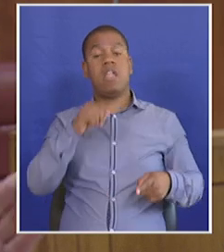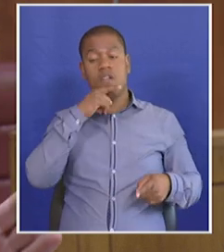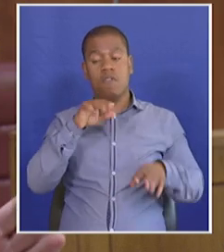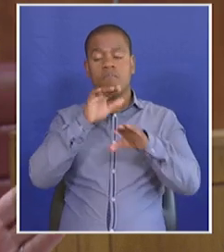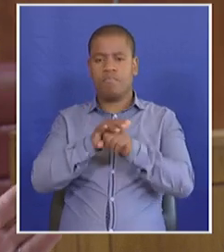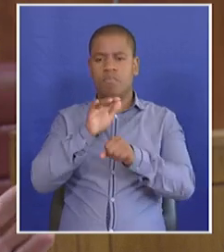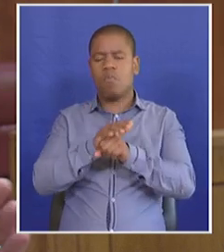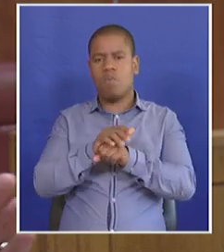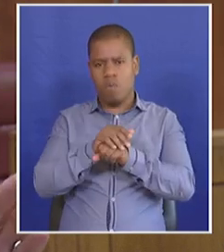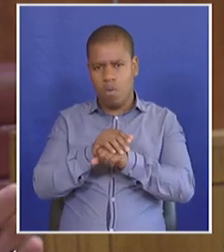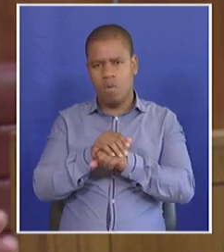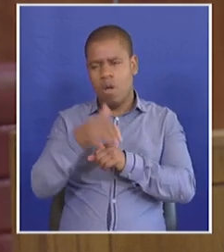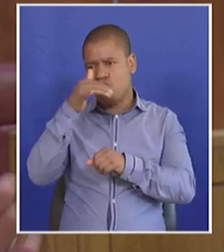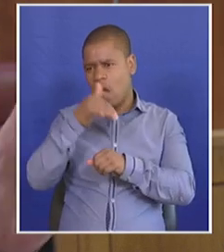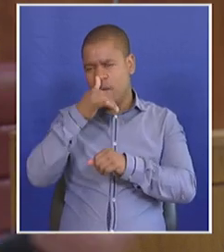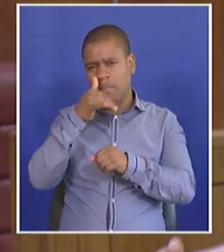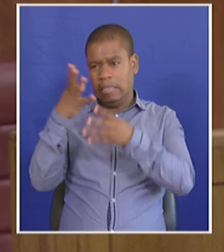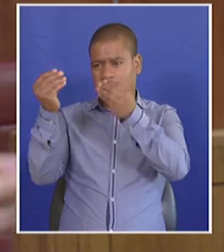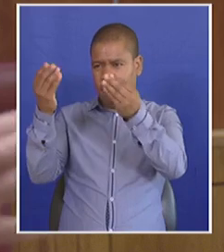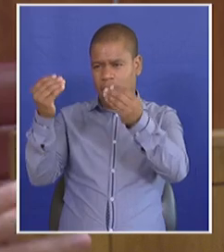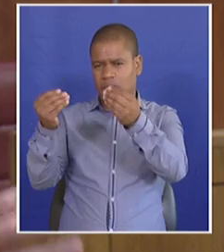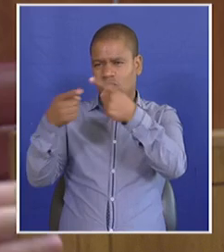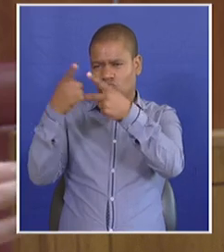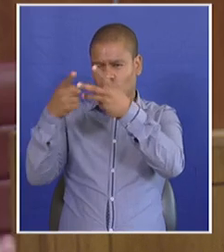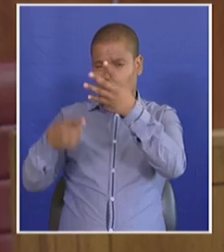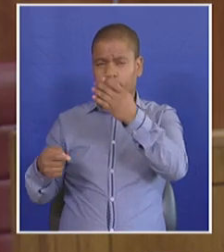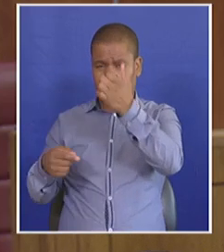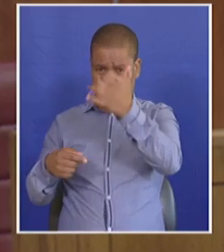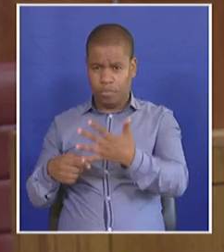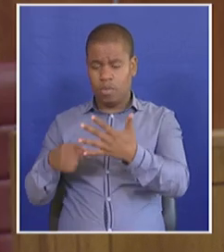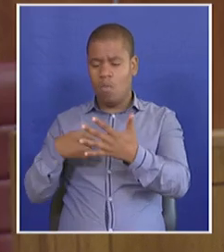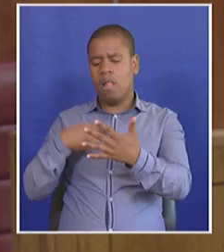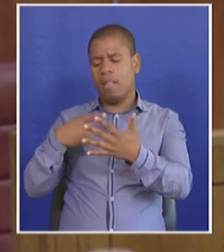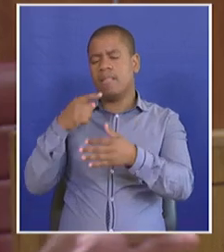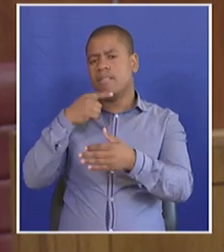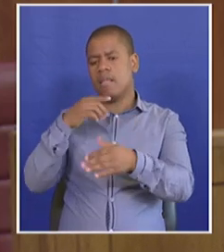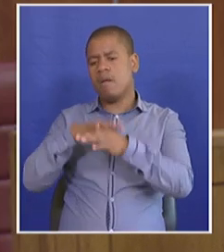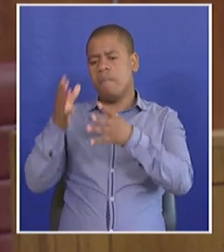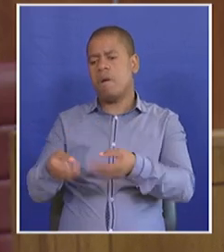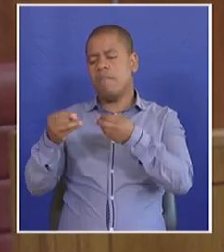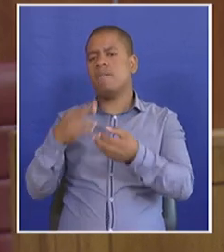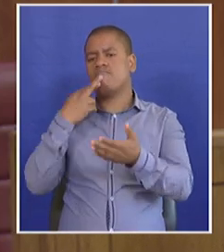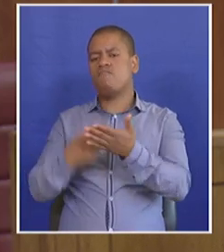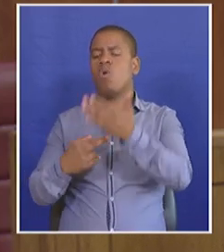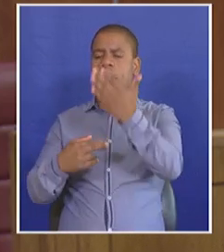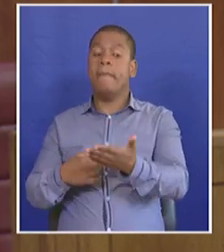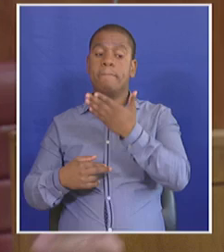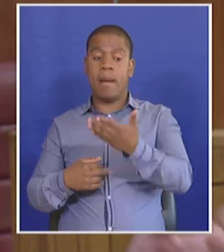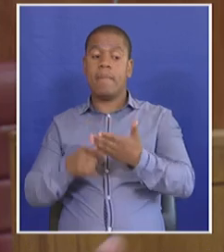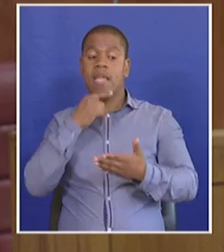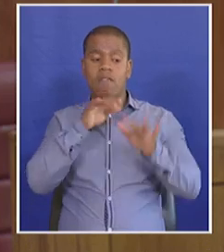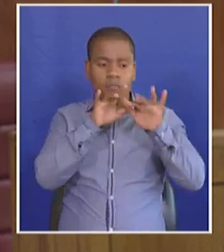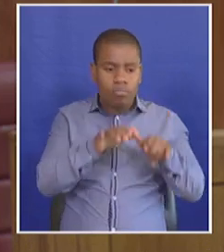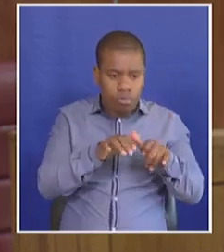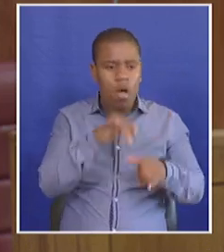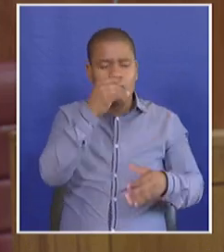does this not make a difference on the type of crime statistics at the end of the day if it's been captured wrongly? I just